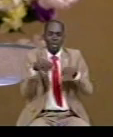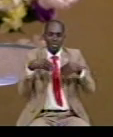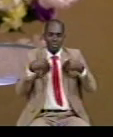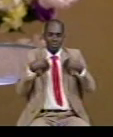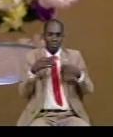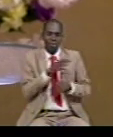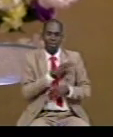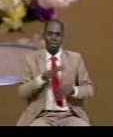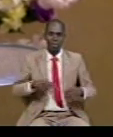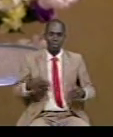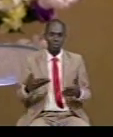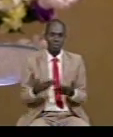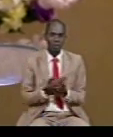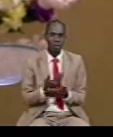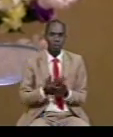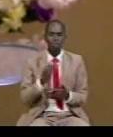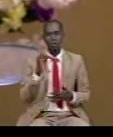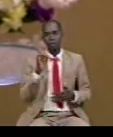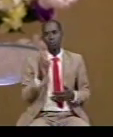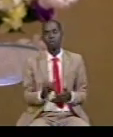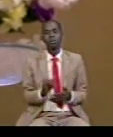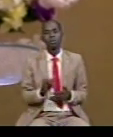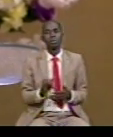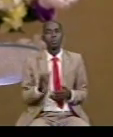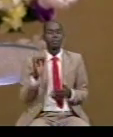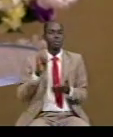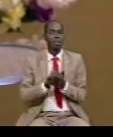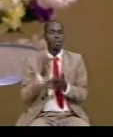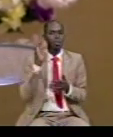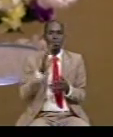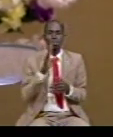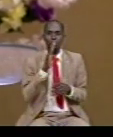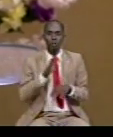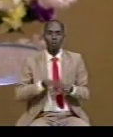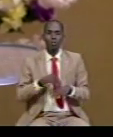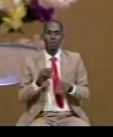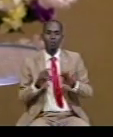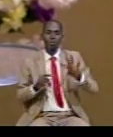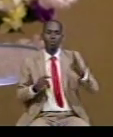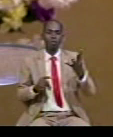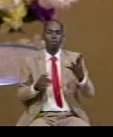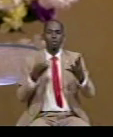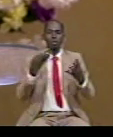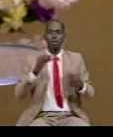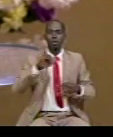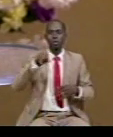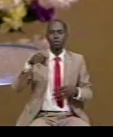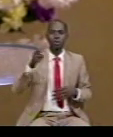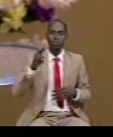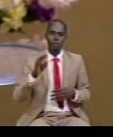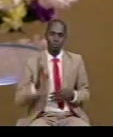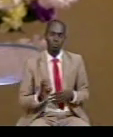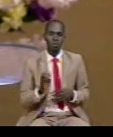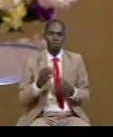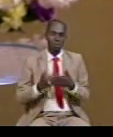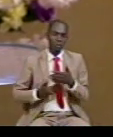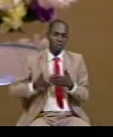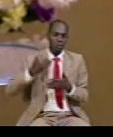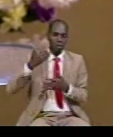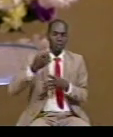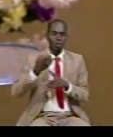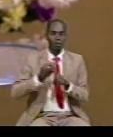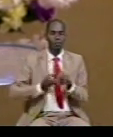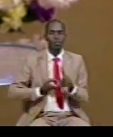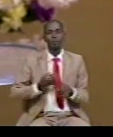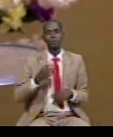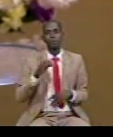Sunday, 4th of June, 2023. More details about this will be